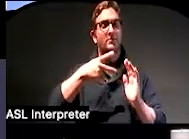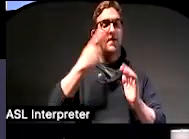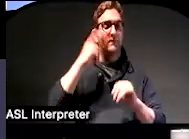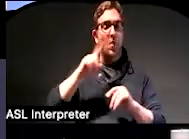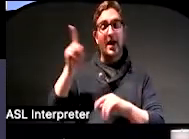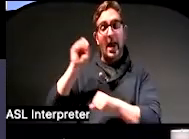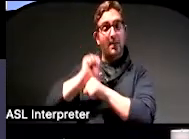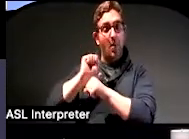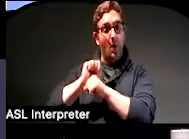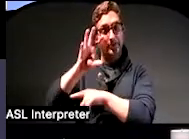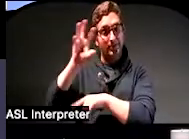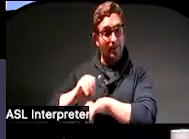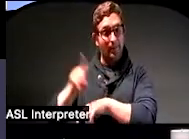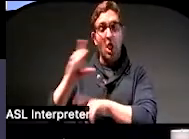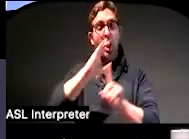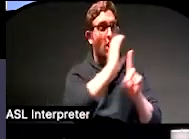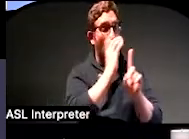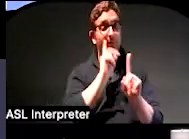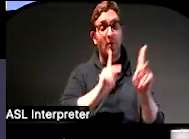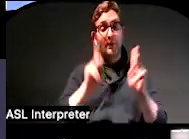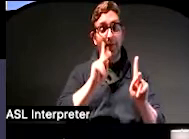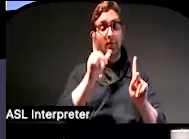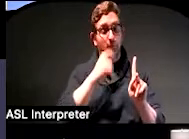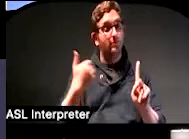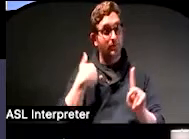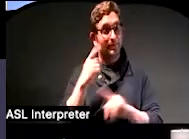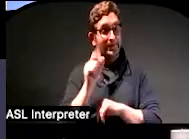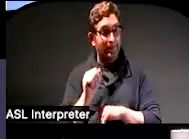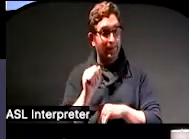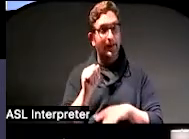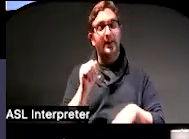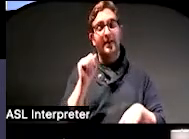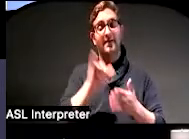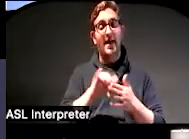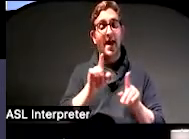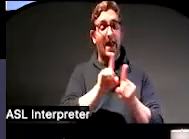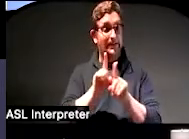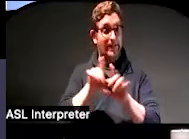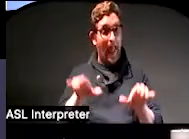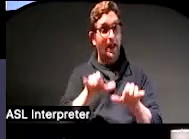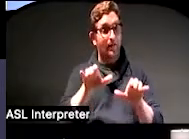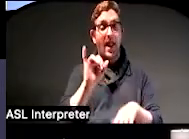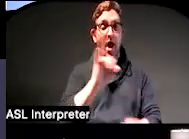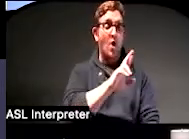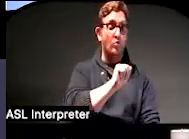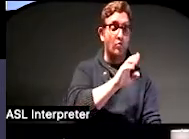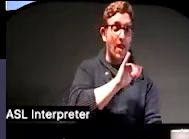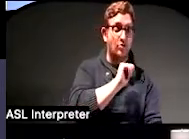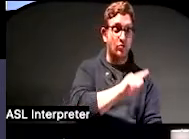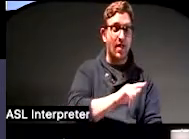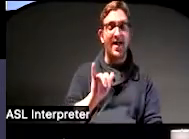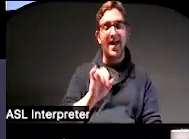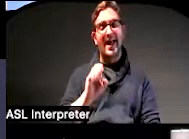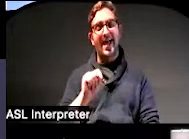to really look for individuals with disabilities as actively as they do racial and ethnic minorities.